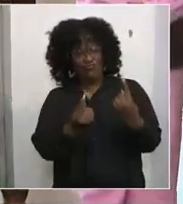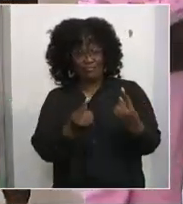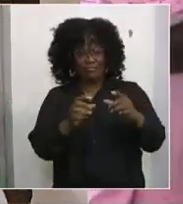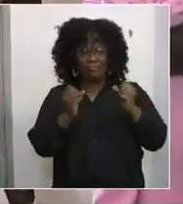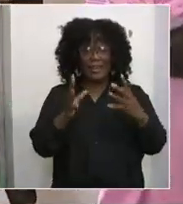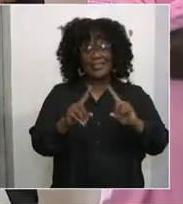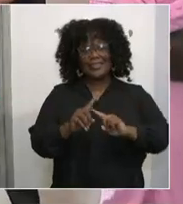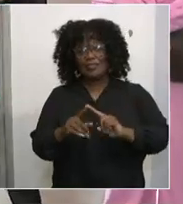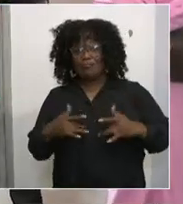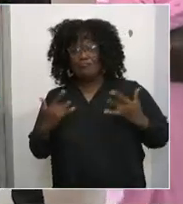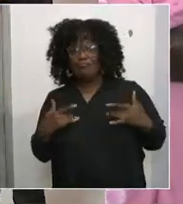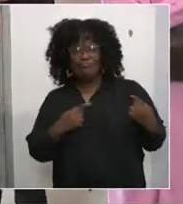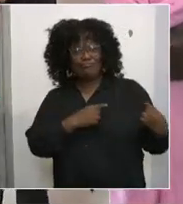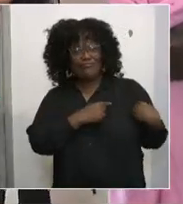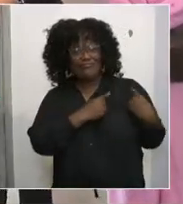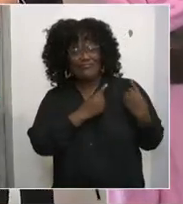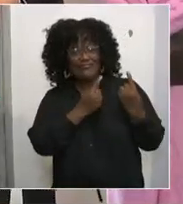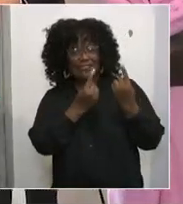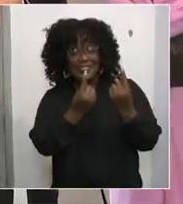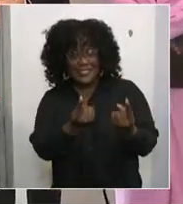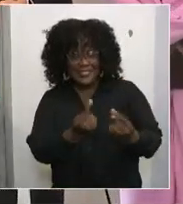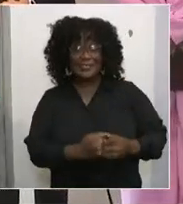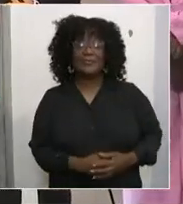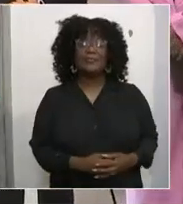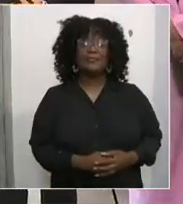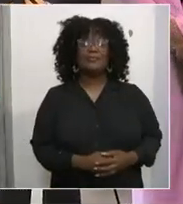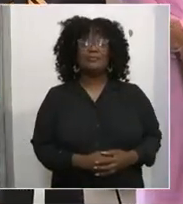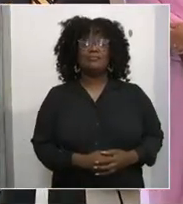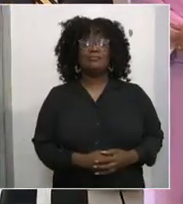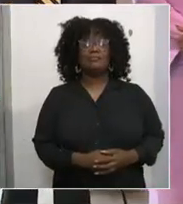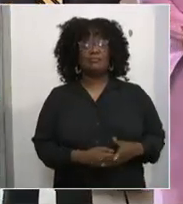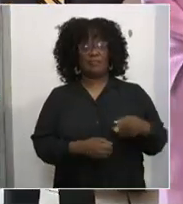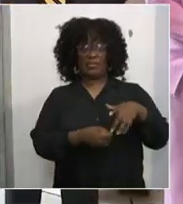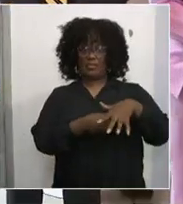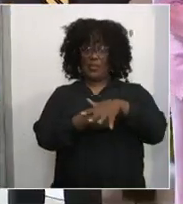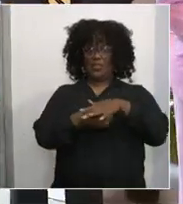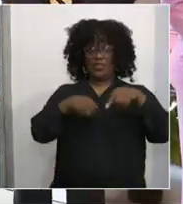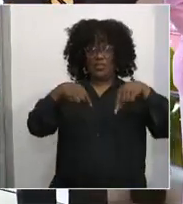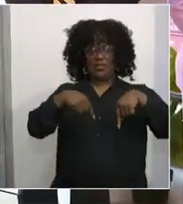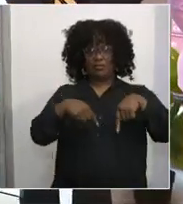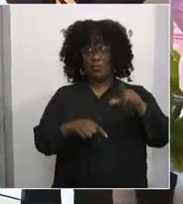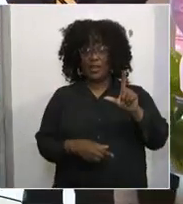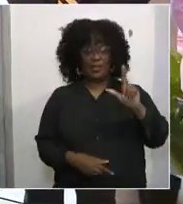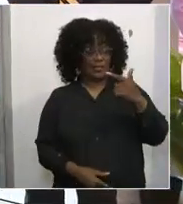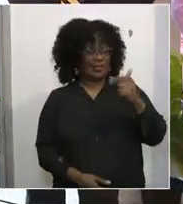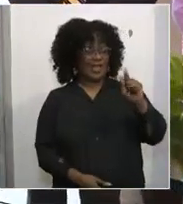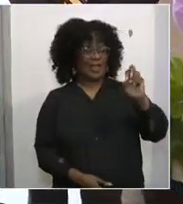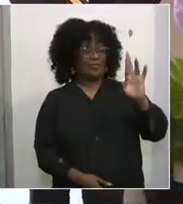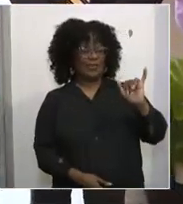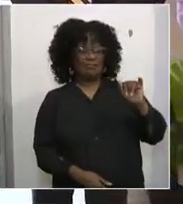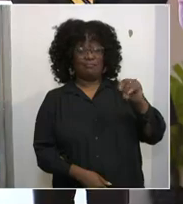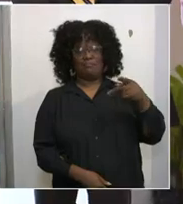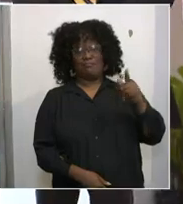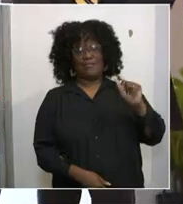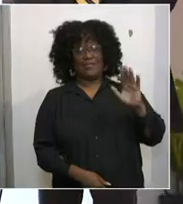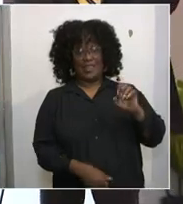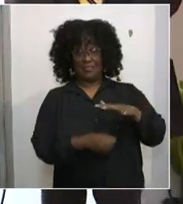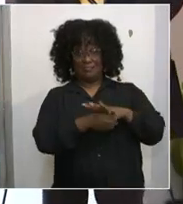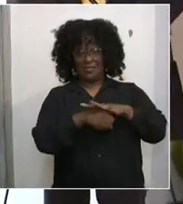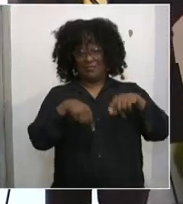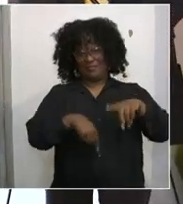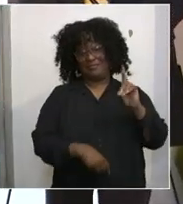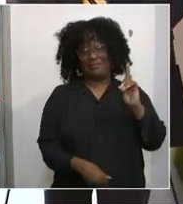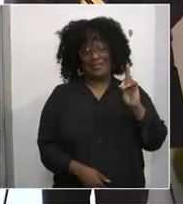wonderful location here in Gallery Place, Chinatown in downtown Washington, where there will be lots